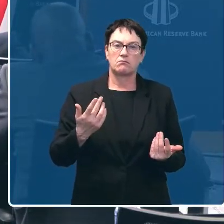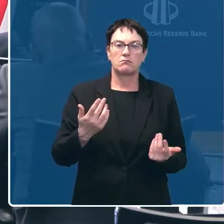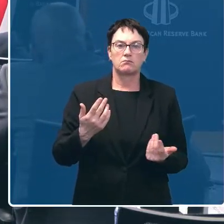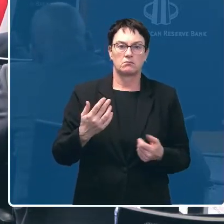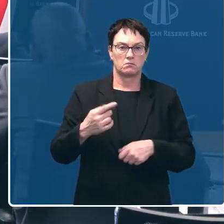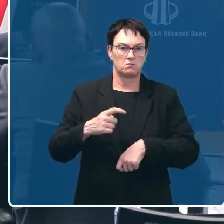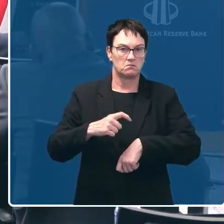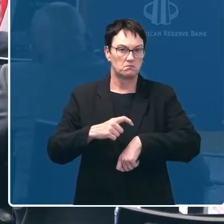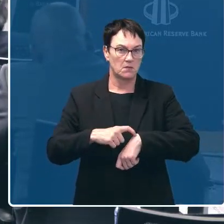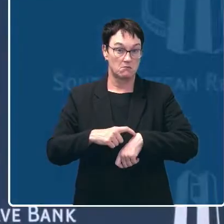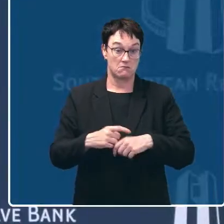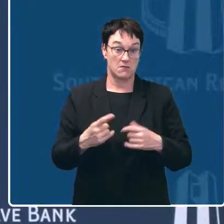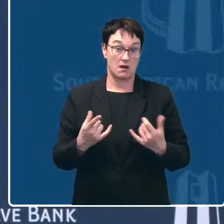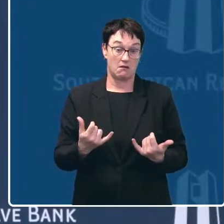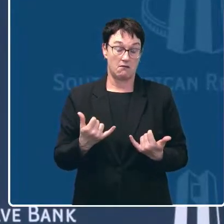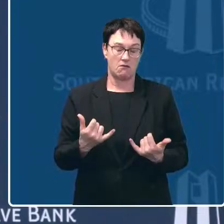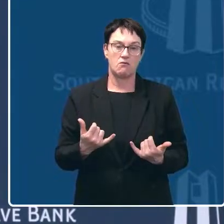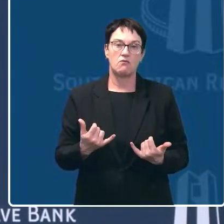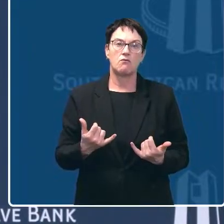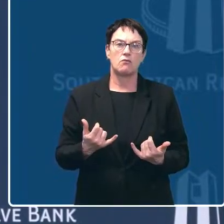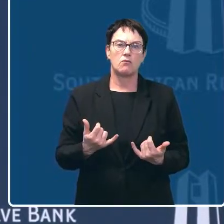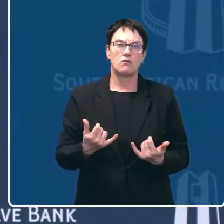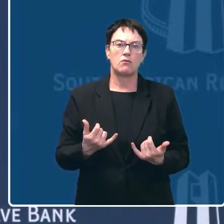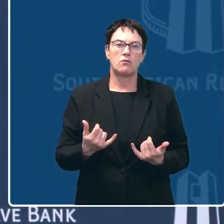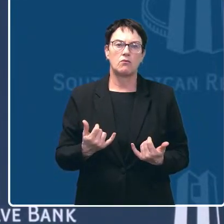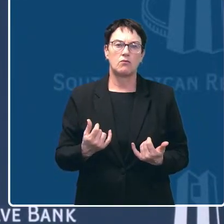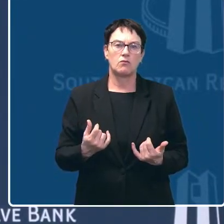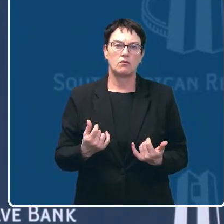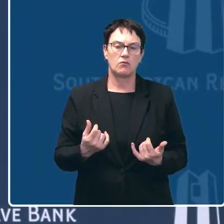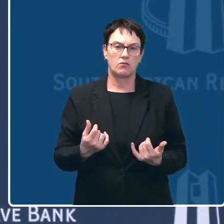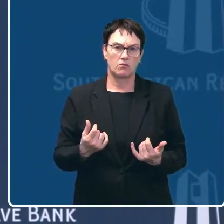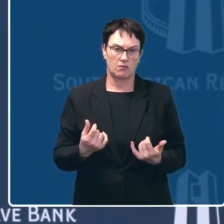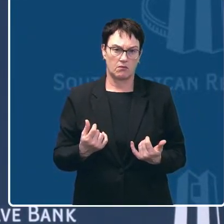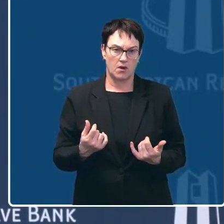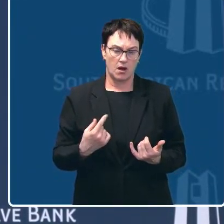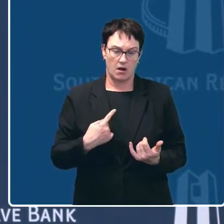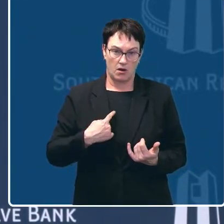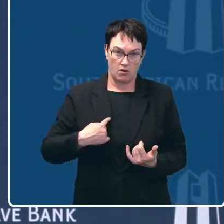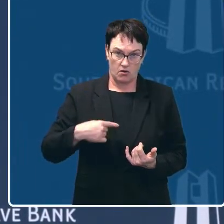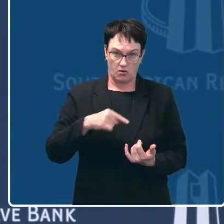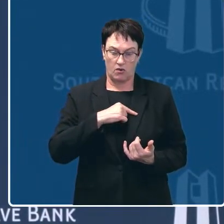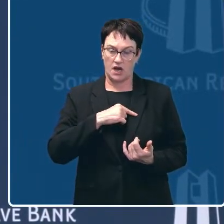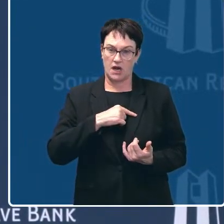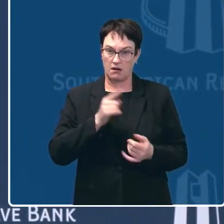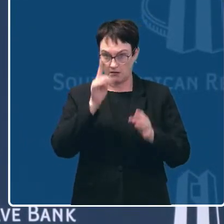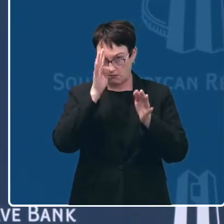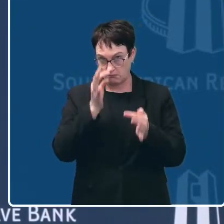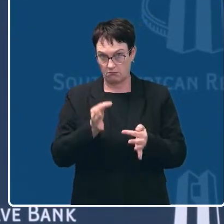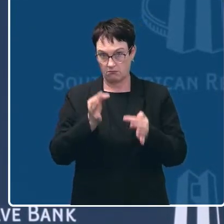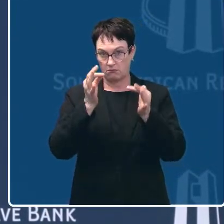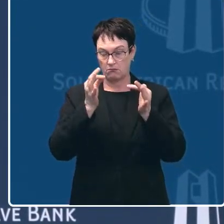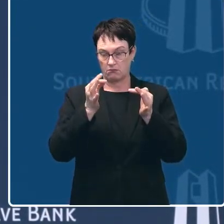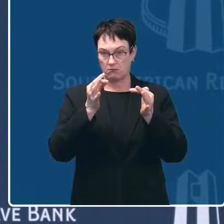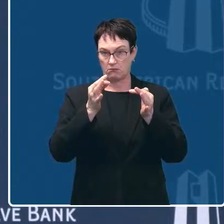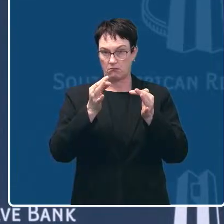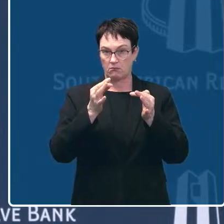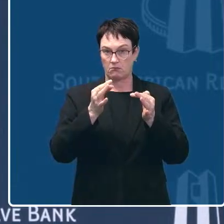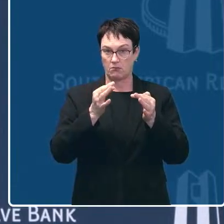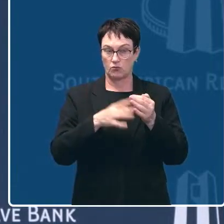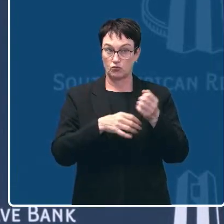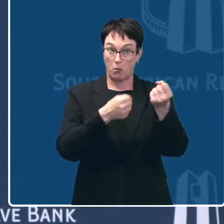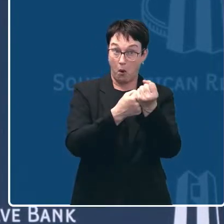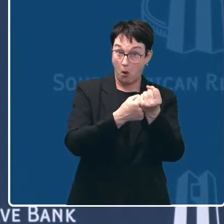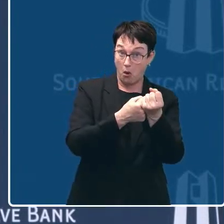this instance the move that has been taken had been taken to support growth